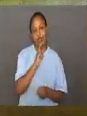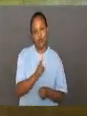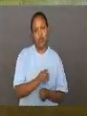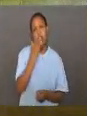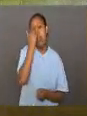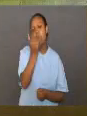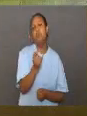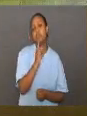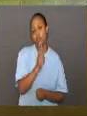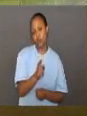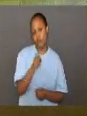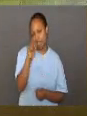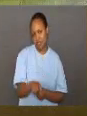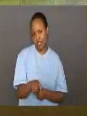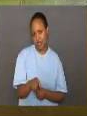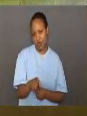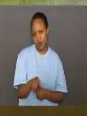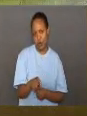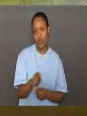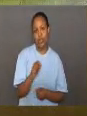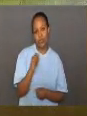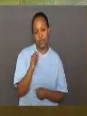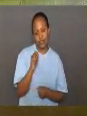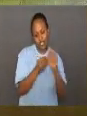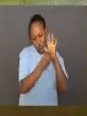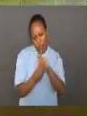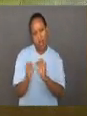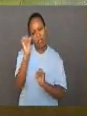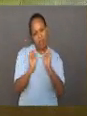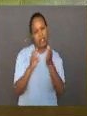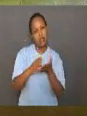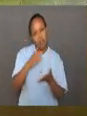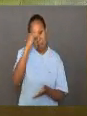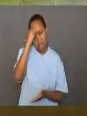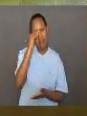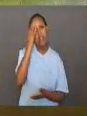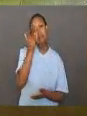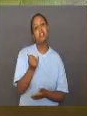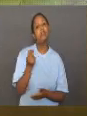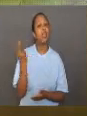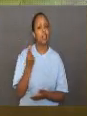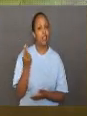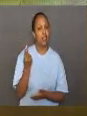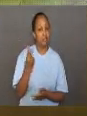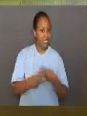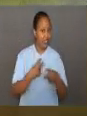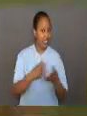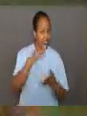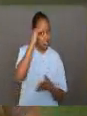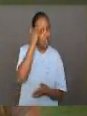Why is it necessary to study the history of oppression in Ethiopia in our civics